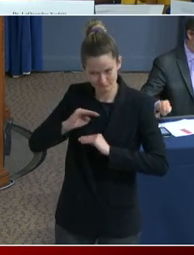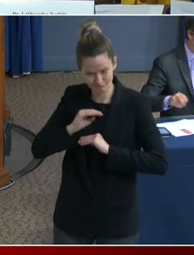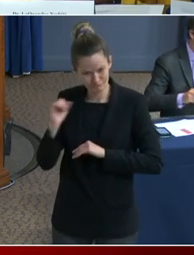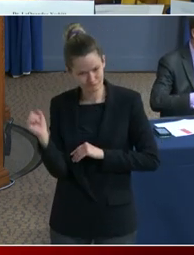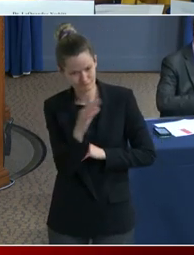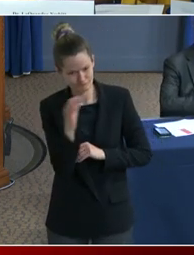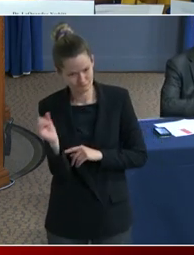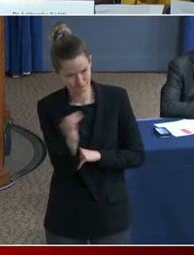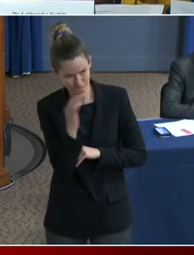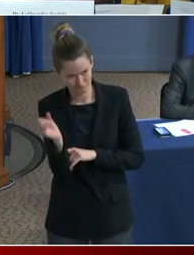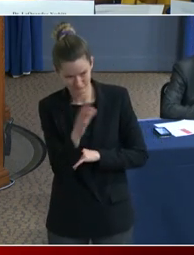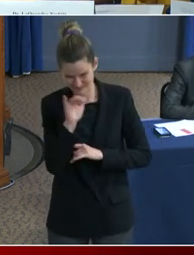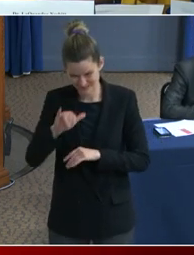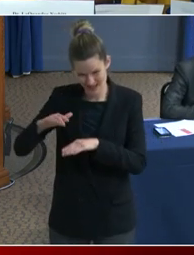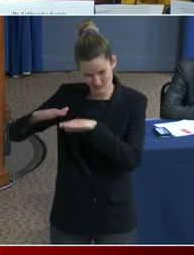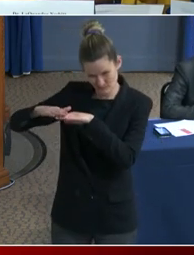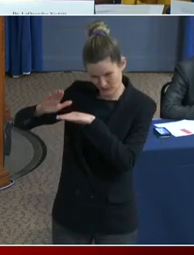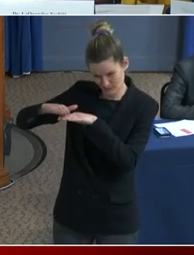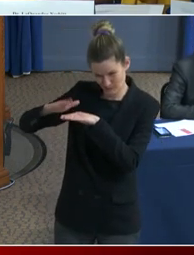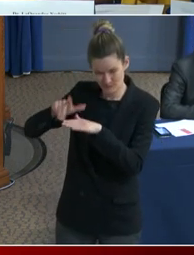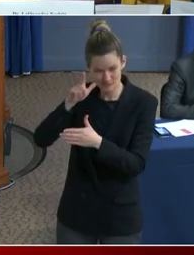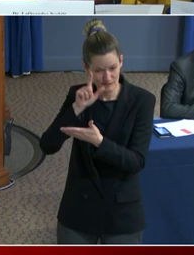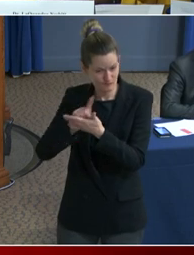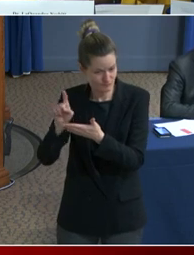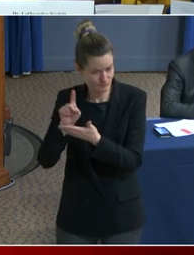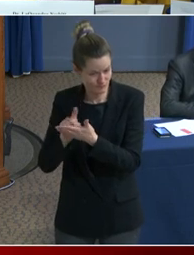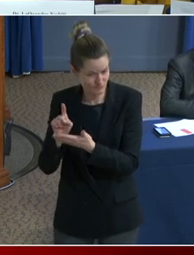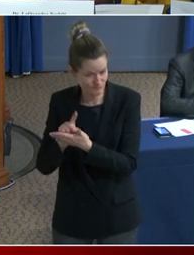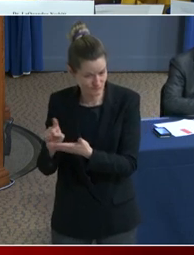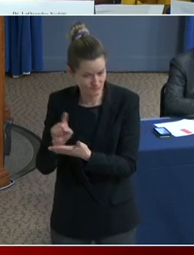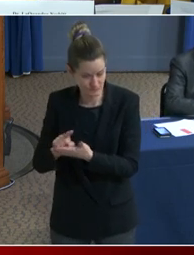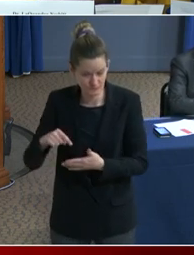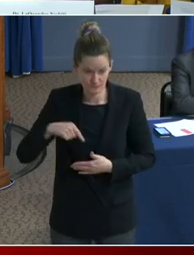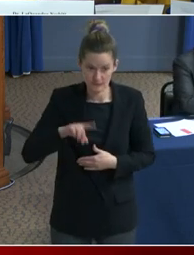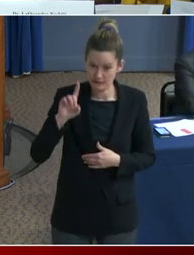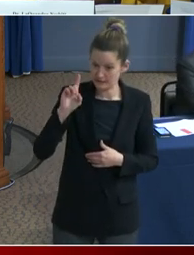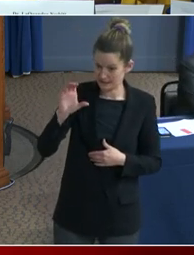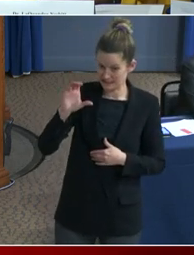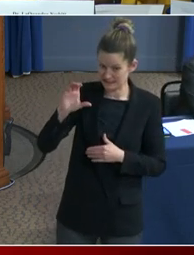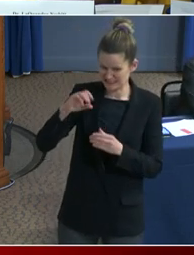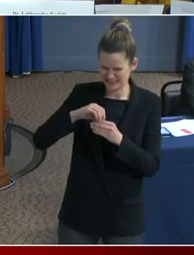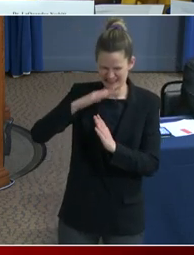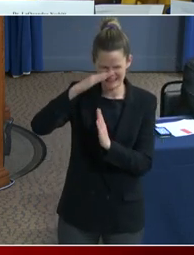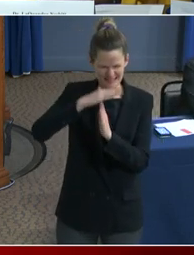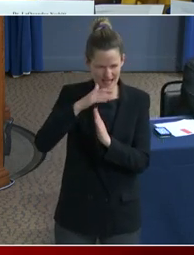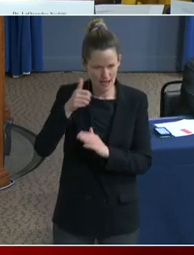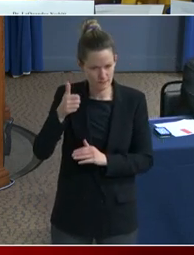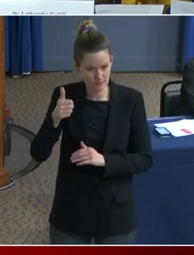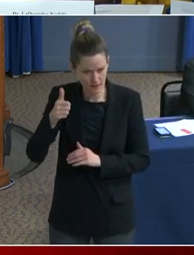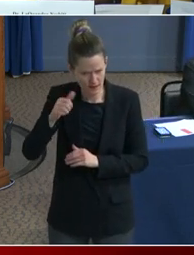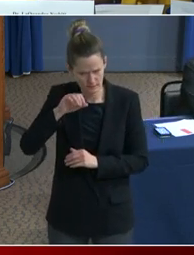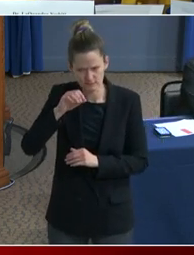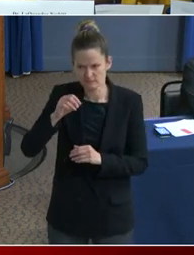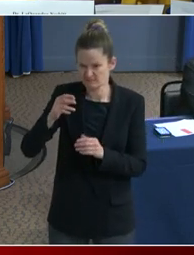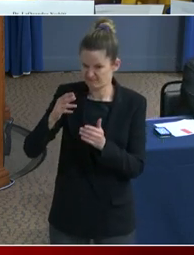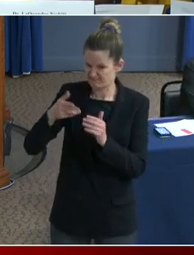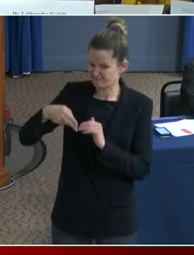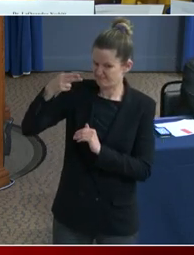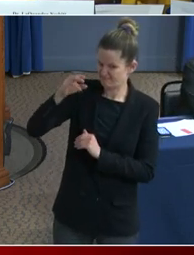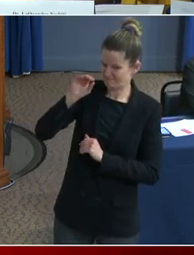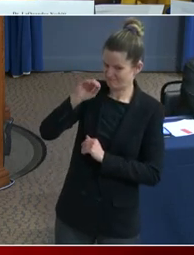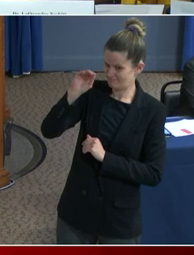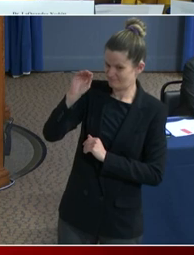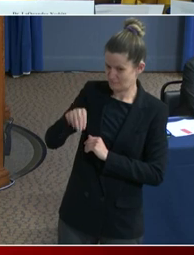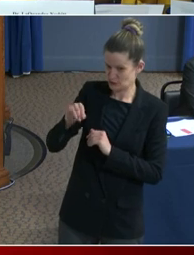and the district is among the top 10 states sharing the highest percentage of specimens and sequencing data